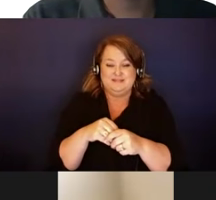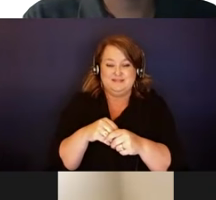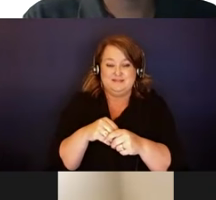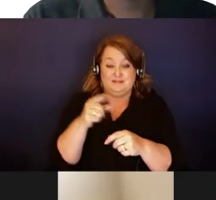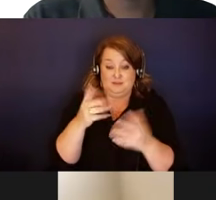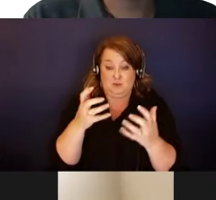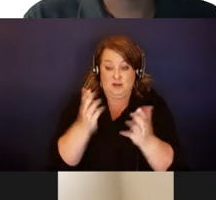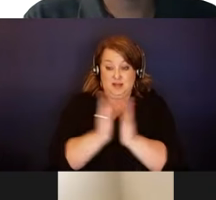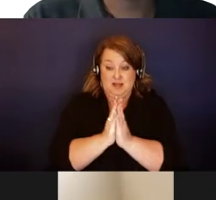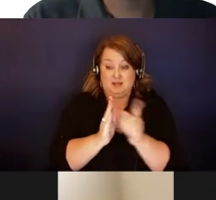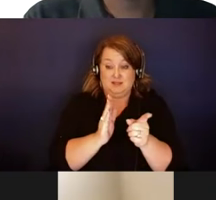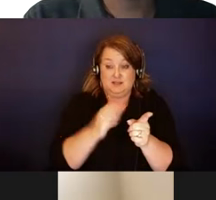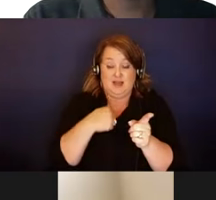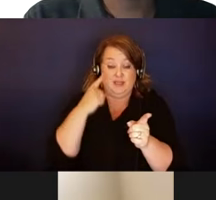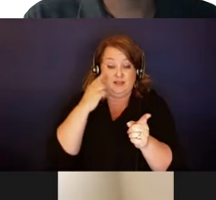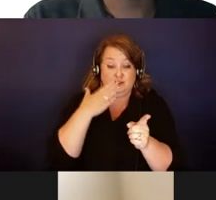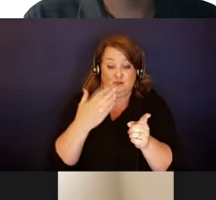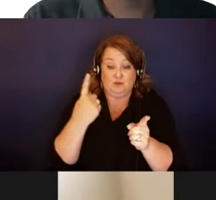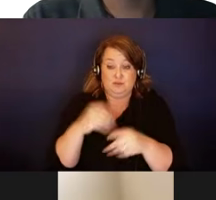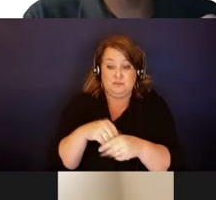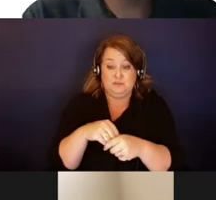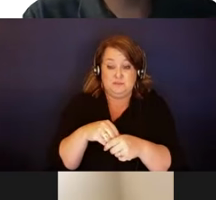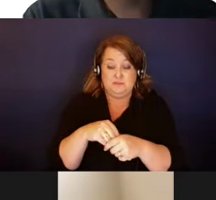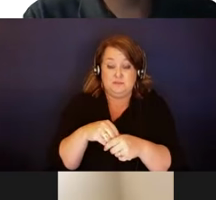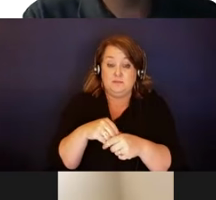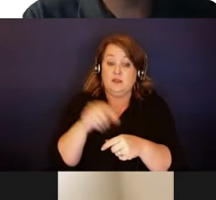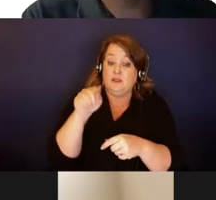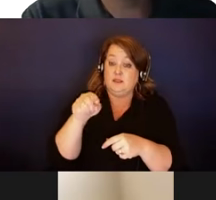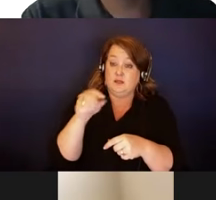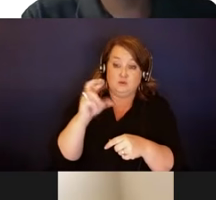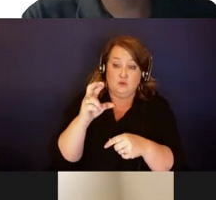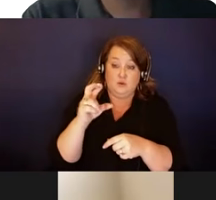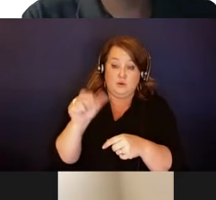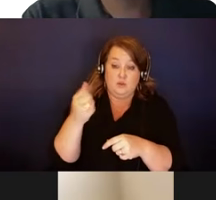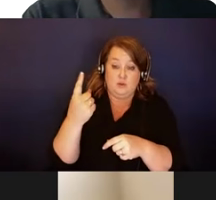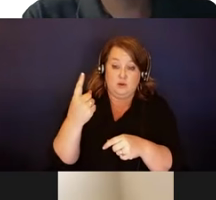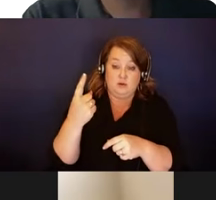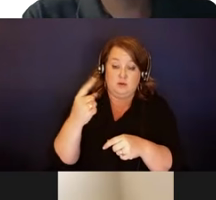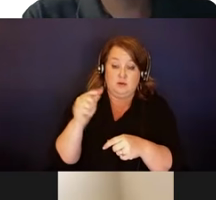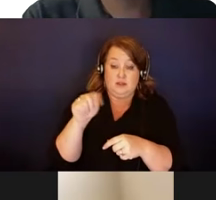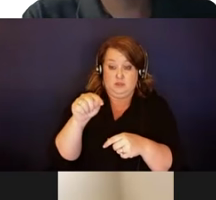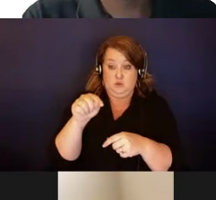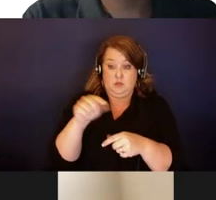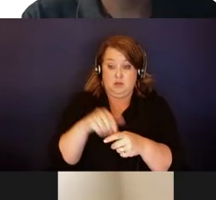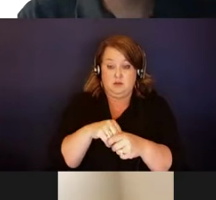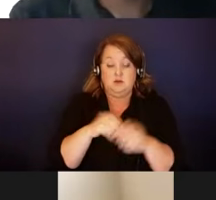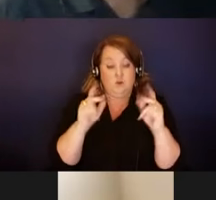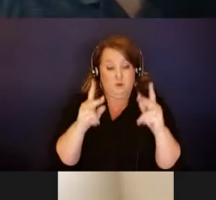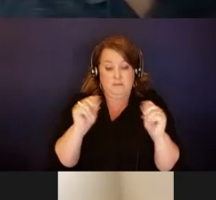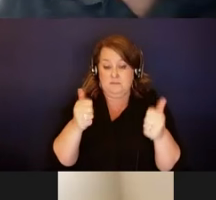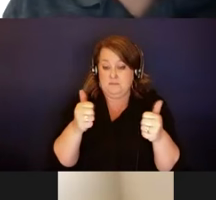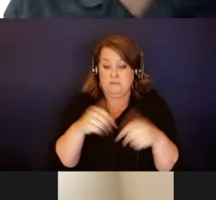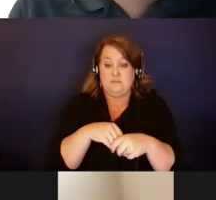one first, though? I think this is a really good one. Like this one or the one before that? This one. Okay, cool. The